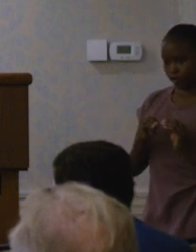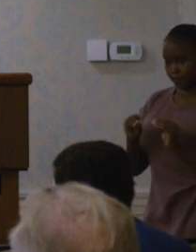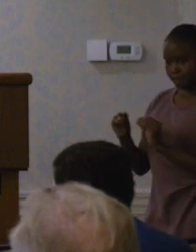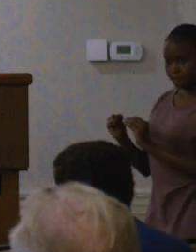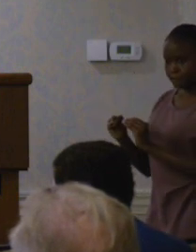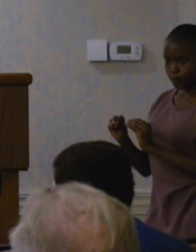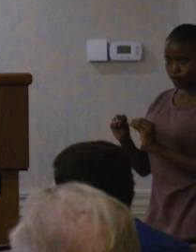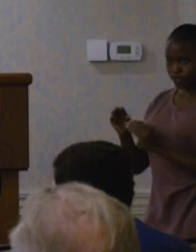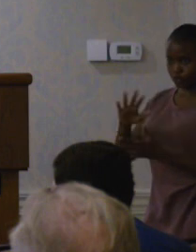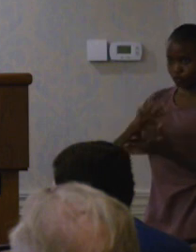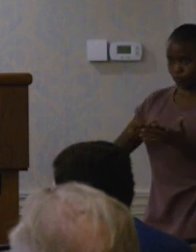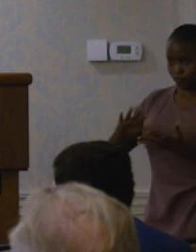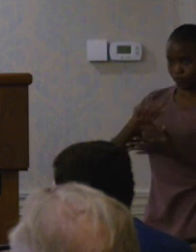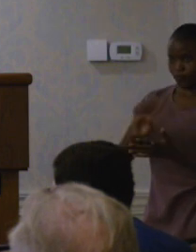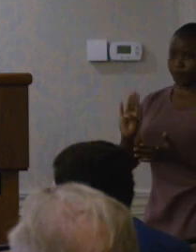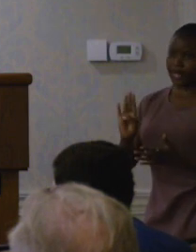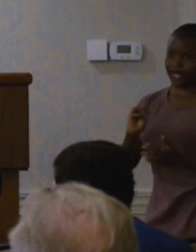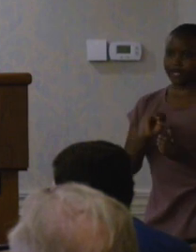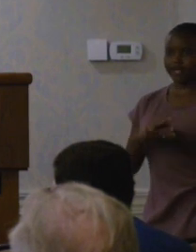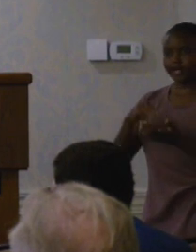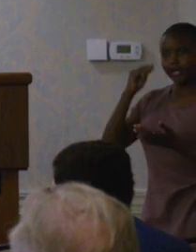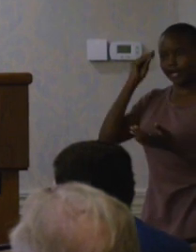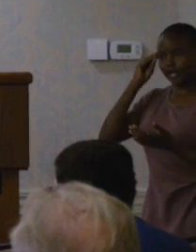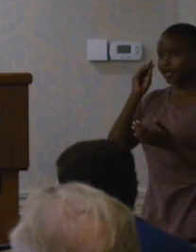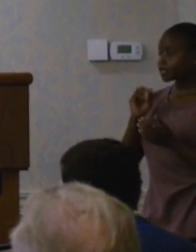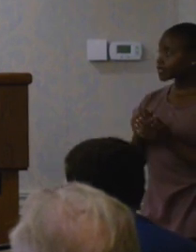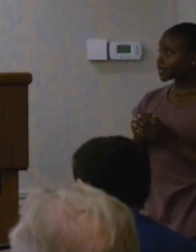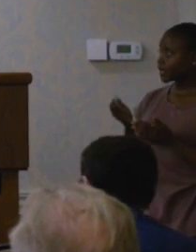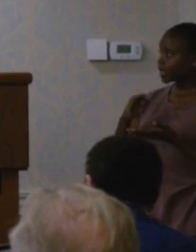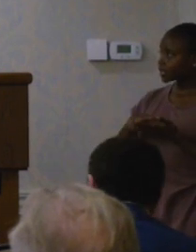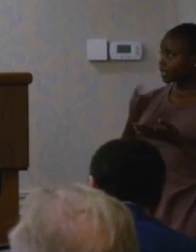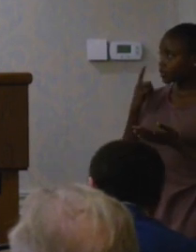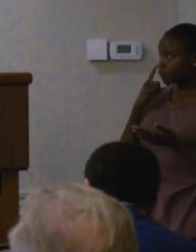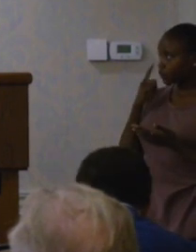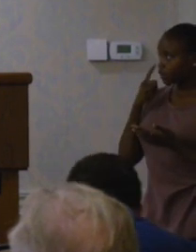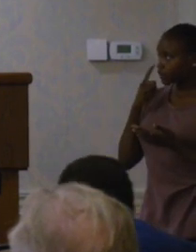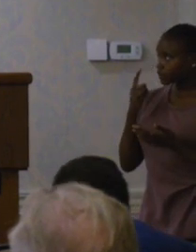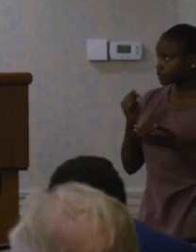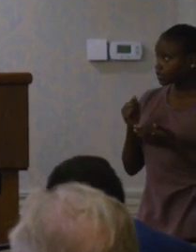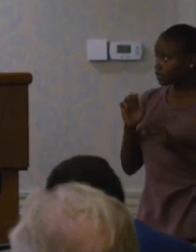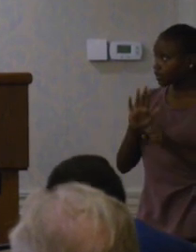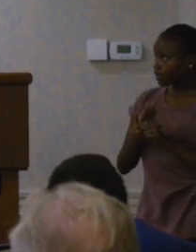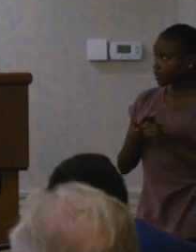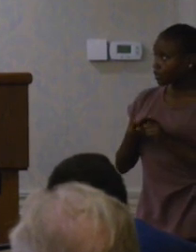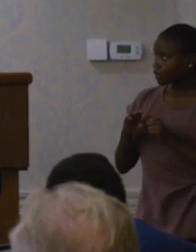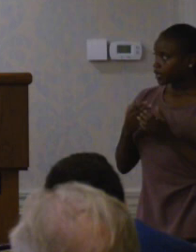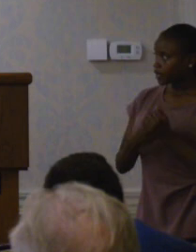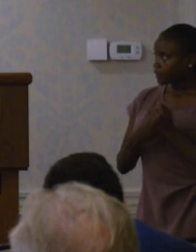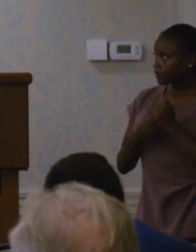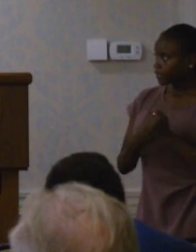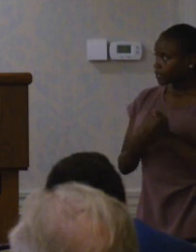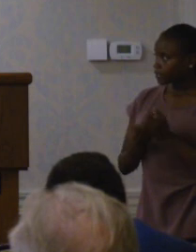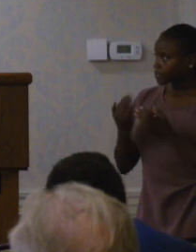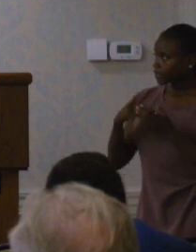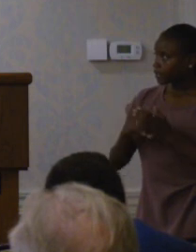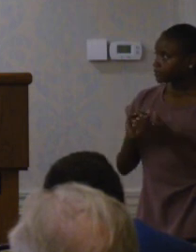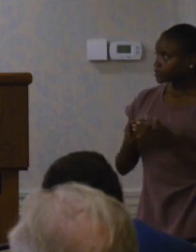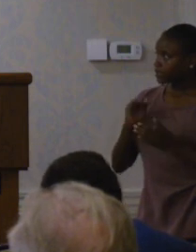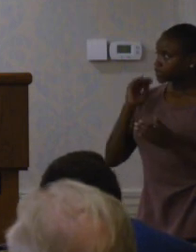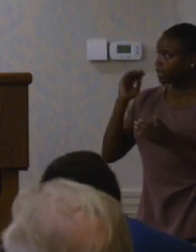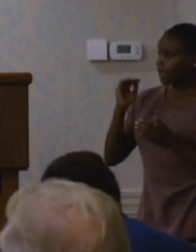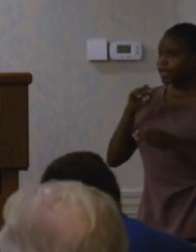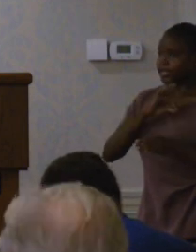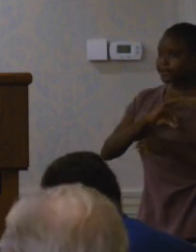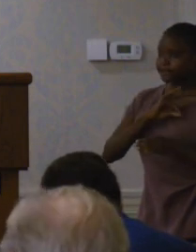to blended and online delivery modalities, what again we have seen amongst all of the partners, that this comes at a very high